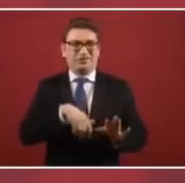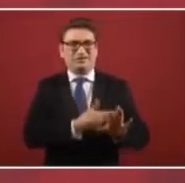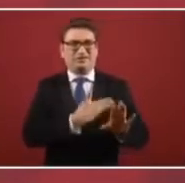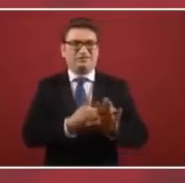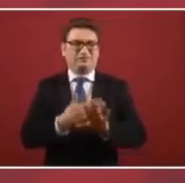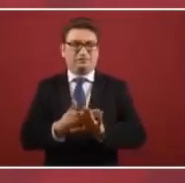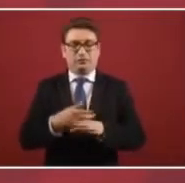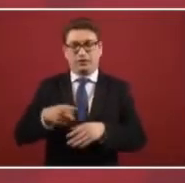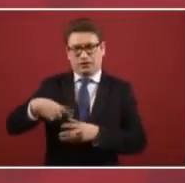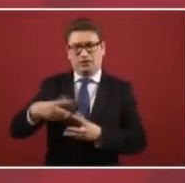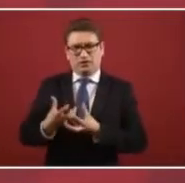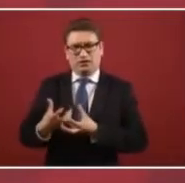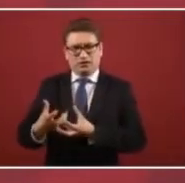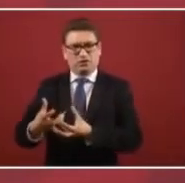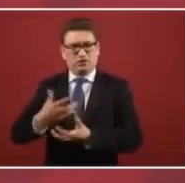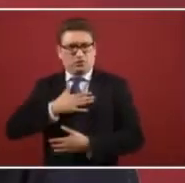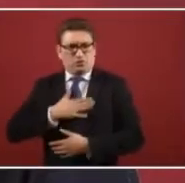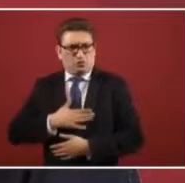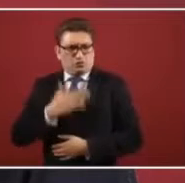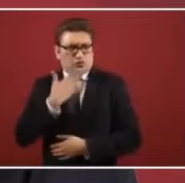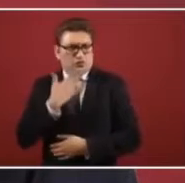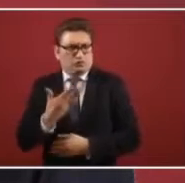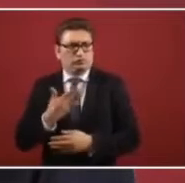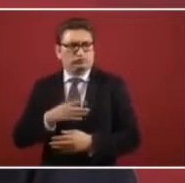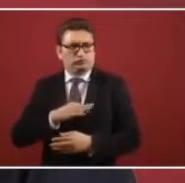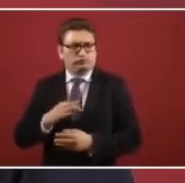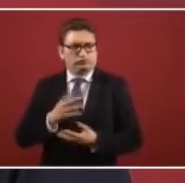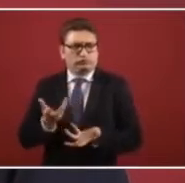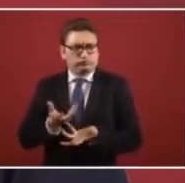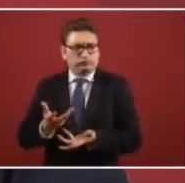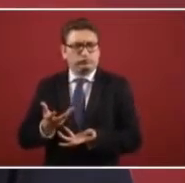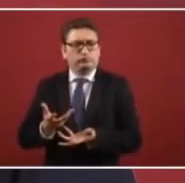They're staining movements that are just,